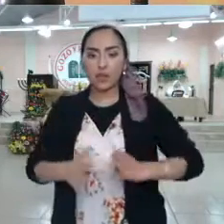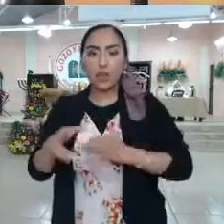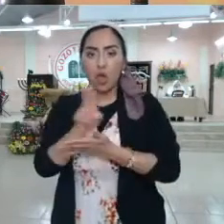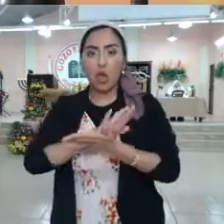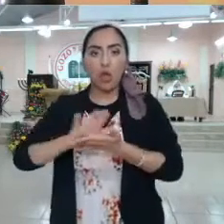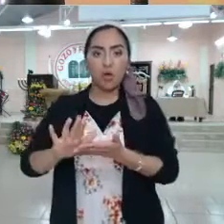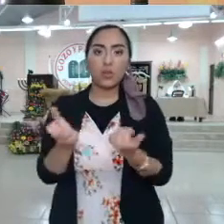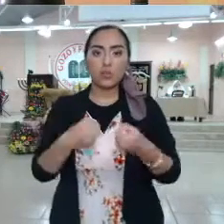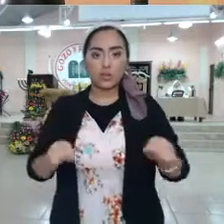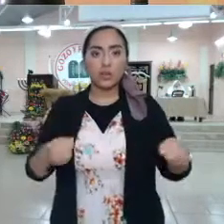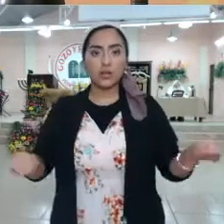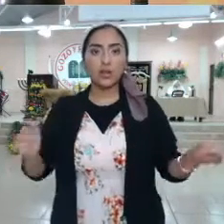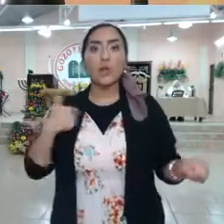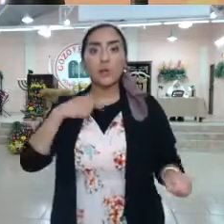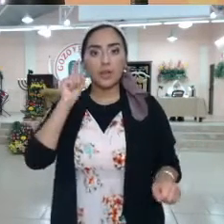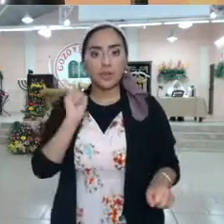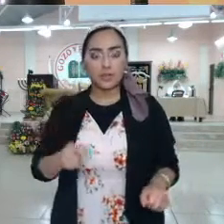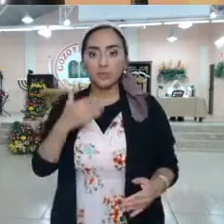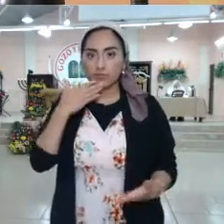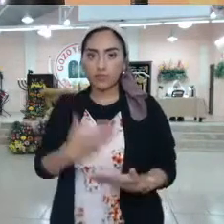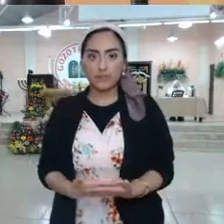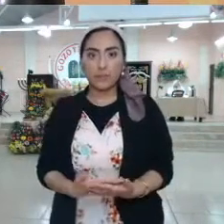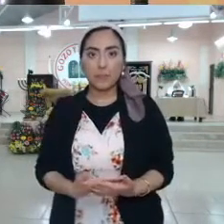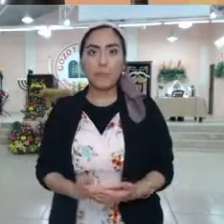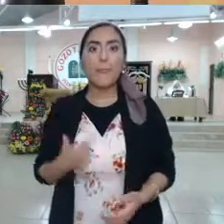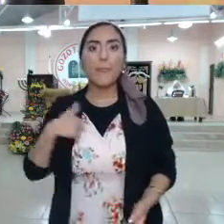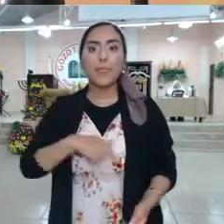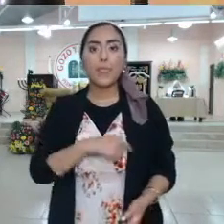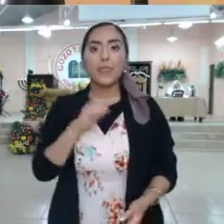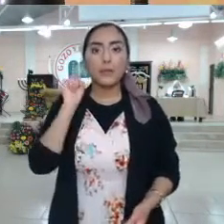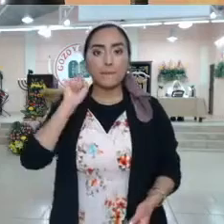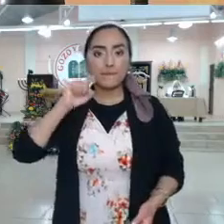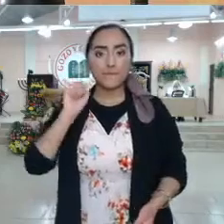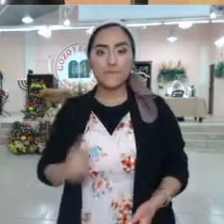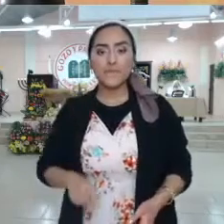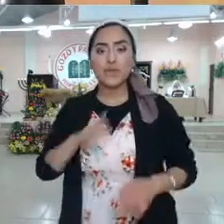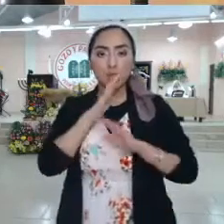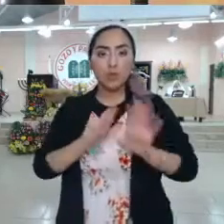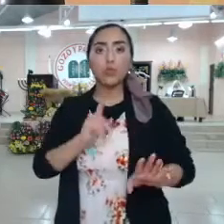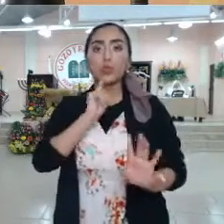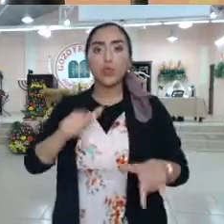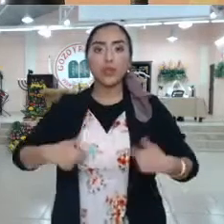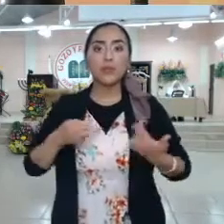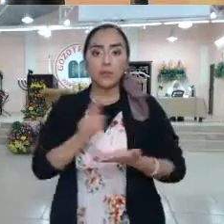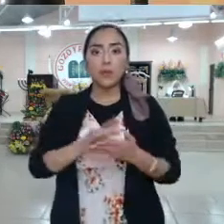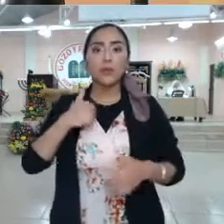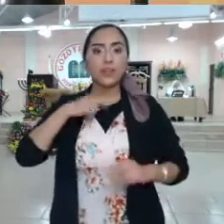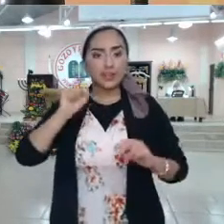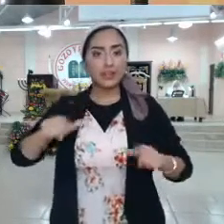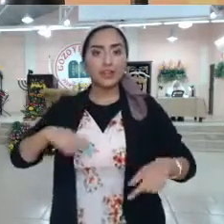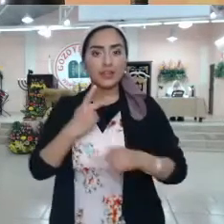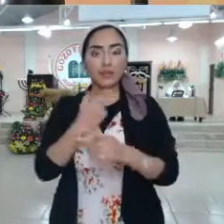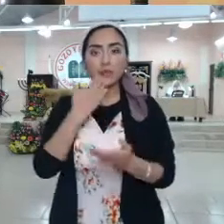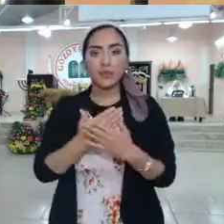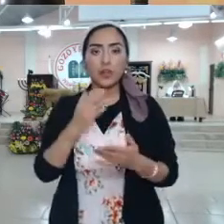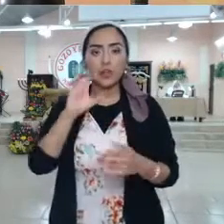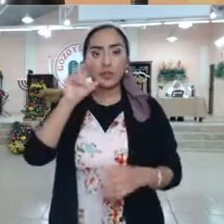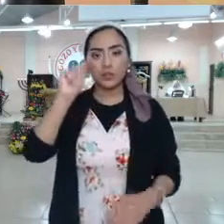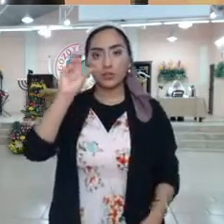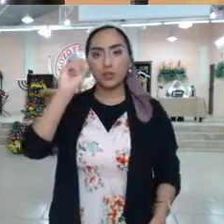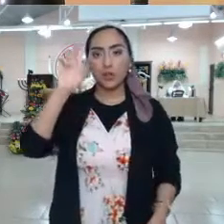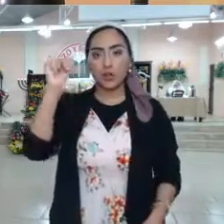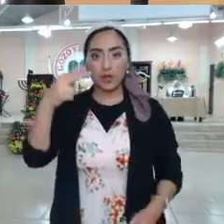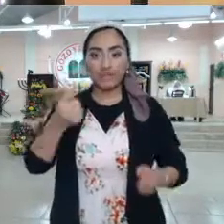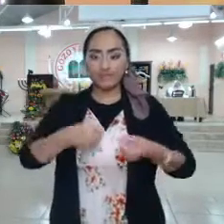straight. Everything according to the Torah, we have to be humble, kind. We have to be true holy. We have to keep well the